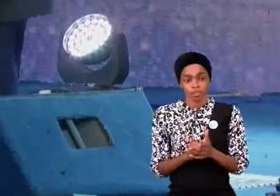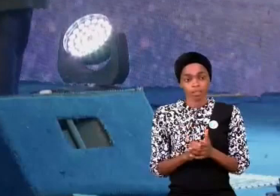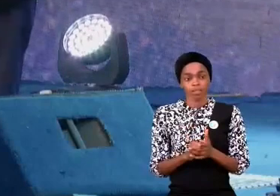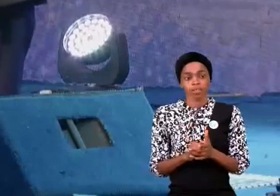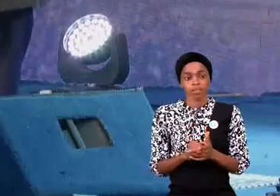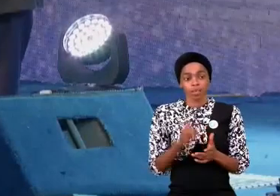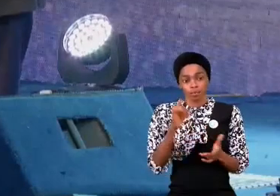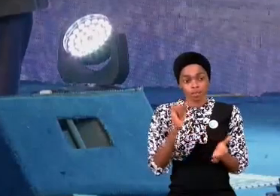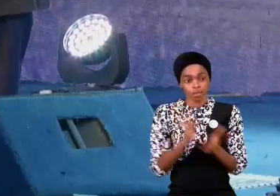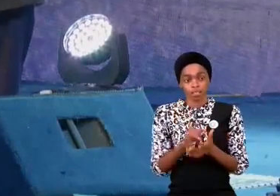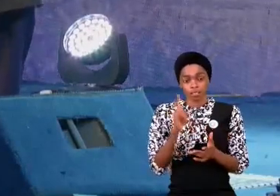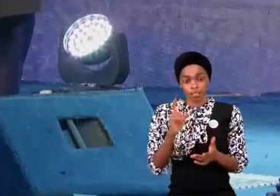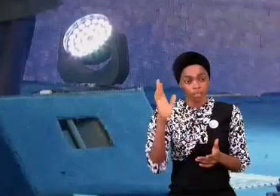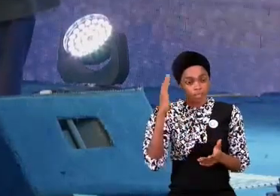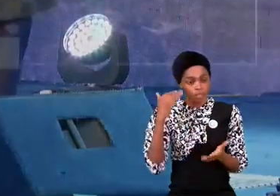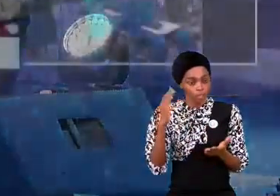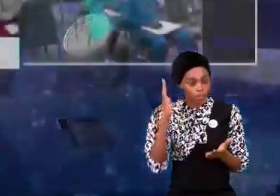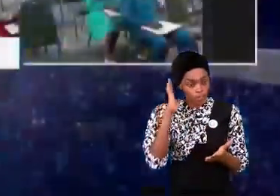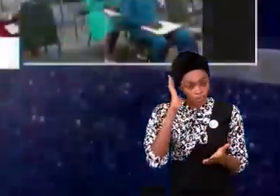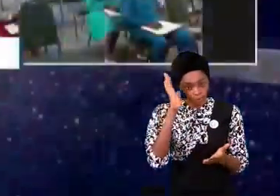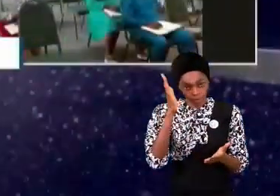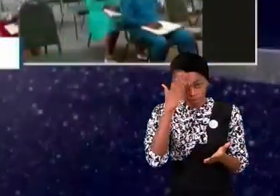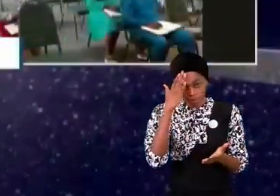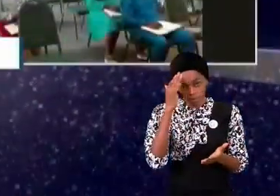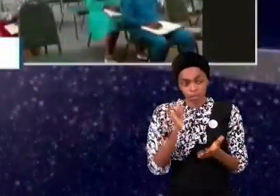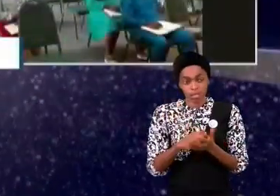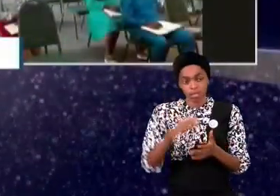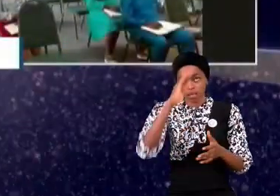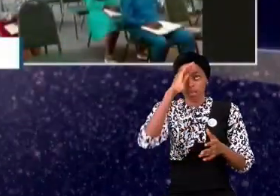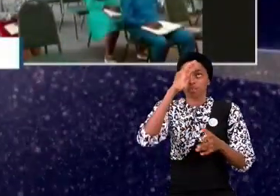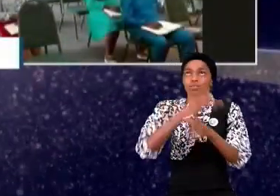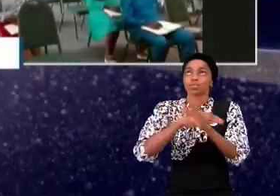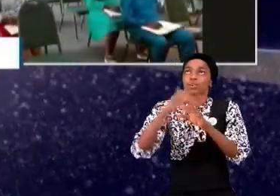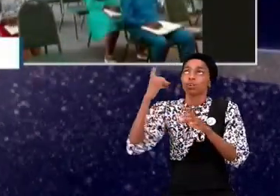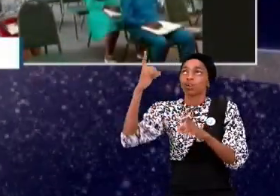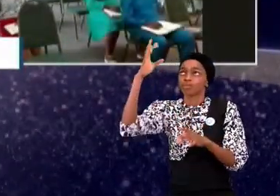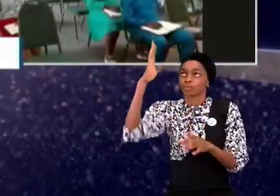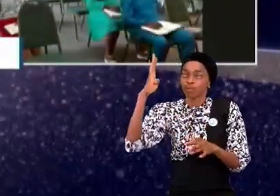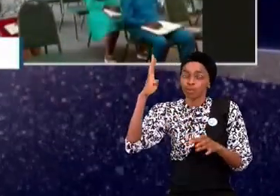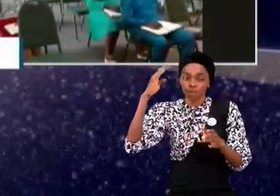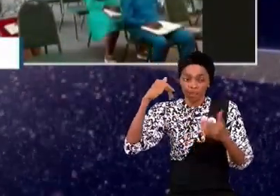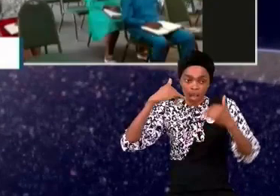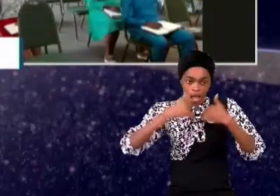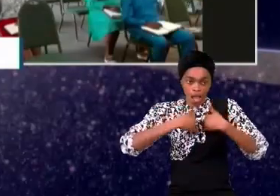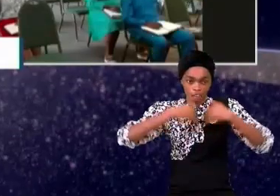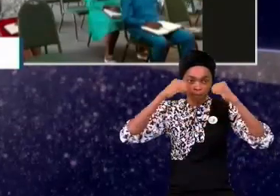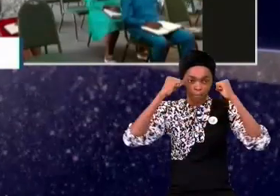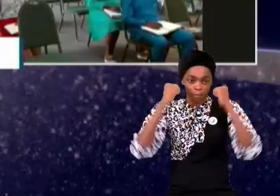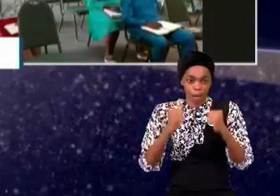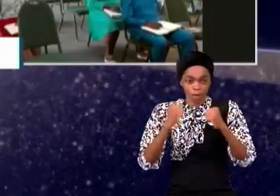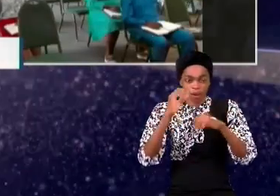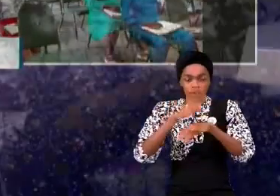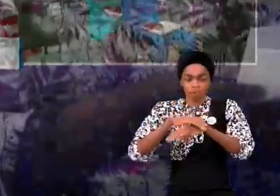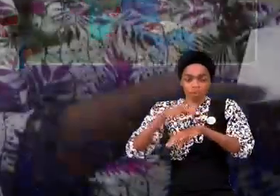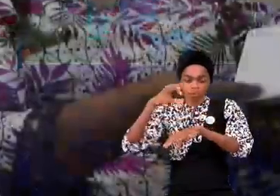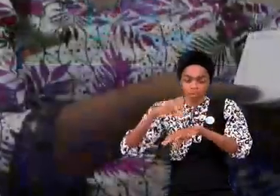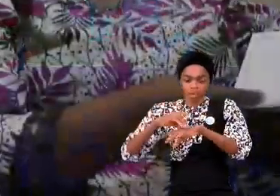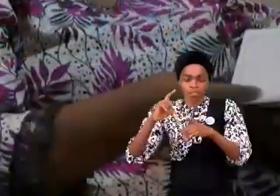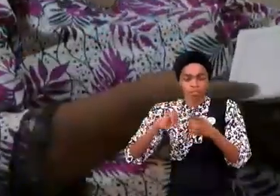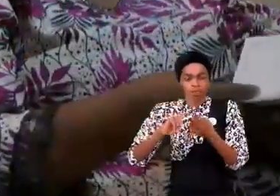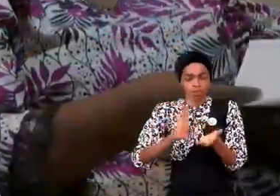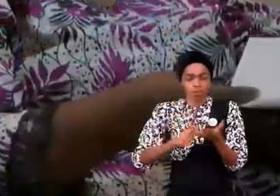earth to forgive sin, has power. Did you hear that? Not just